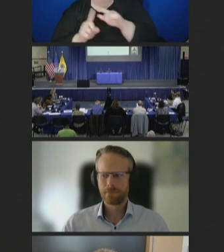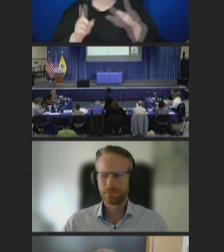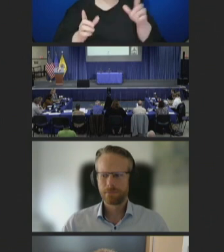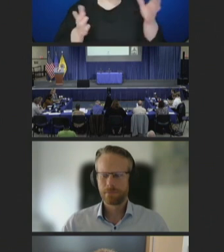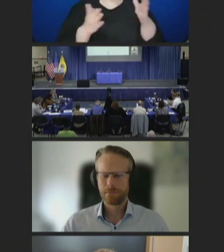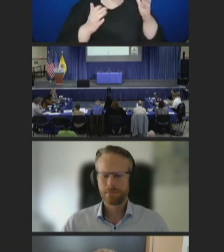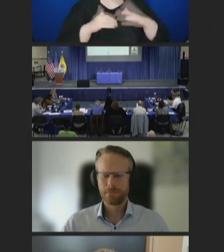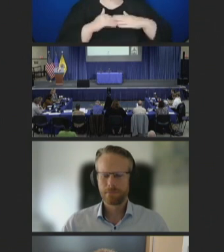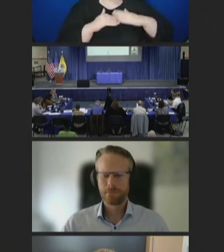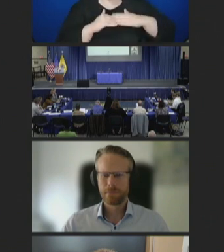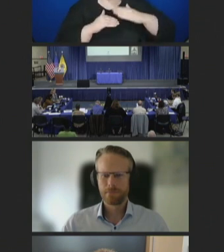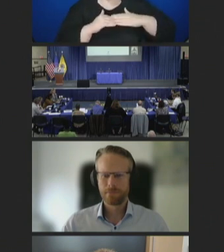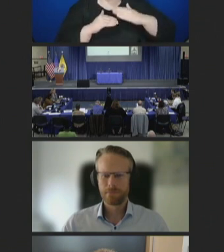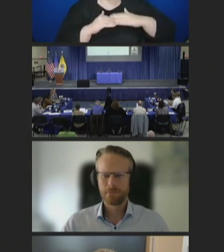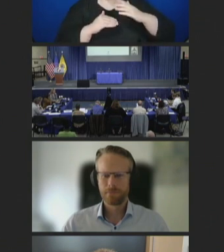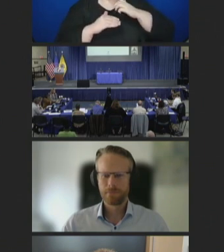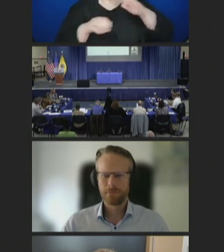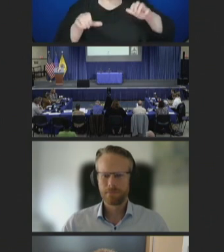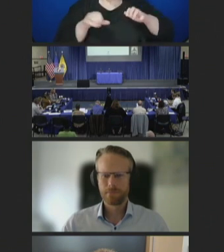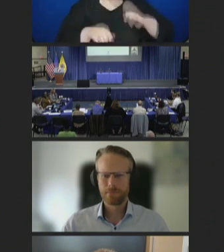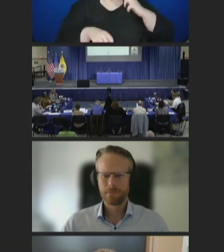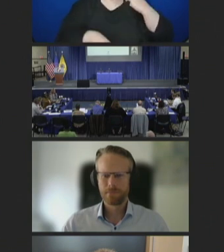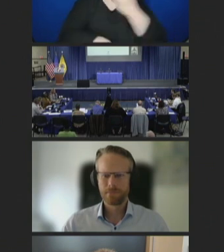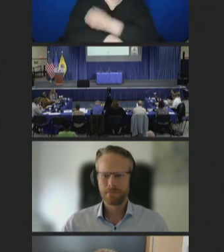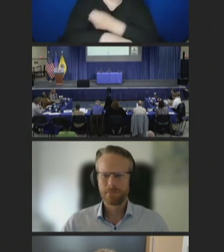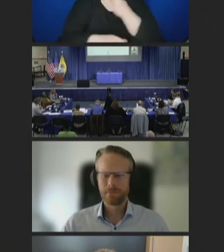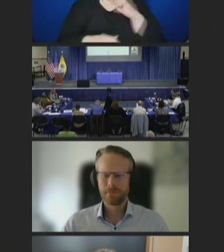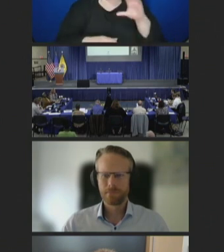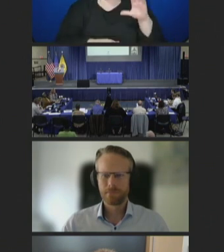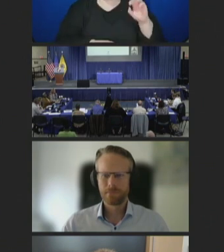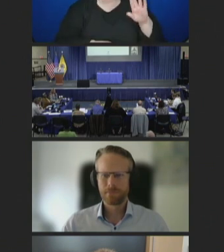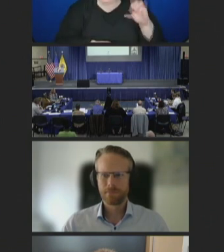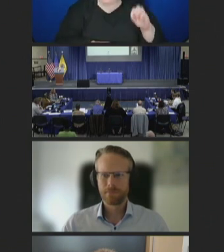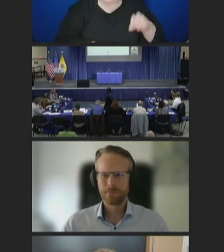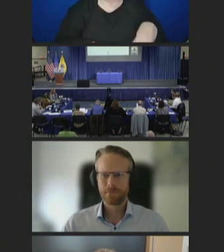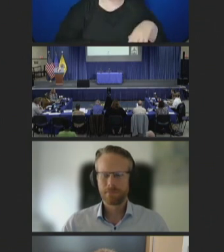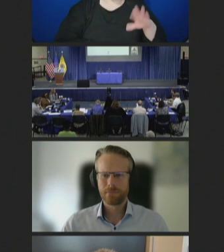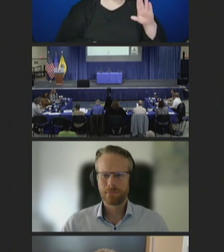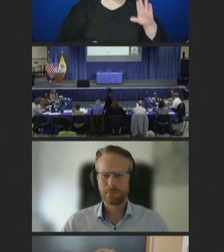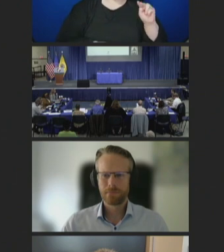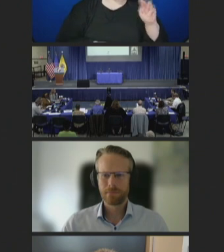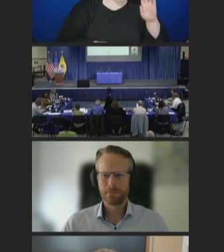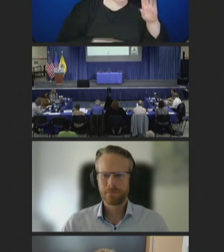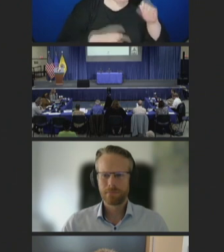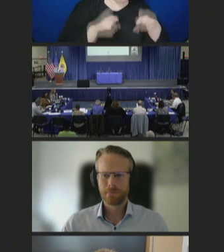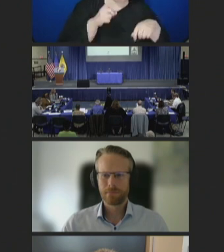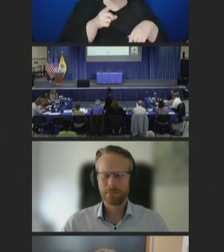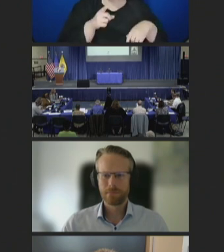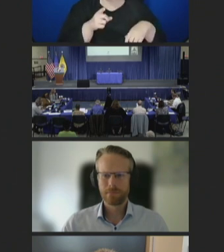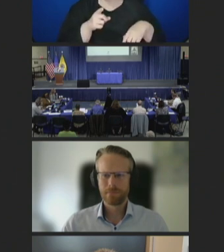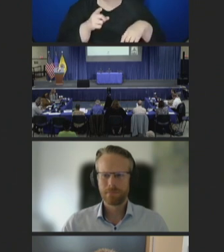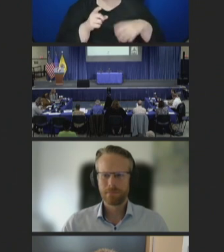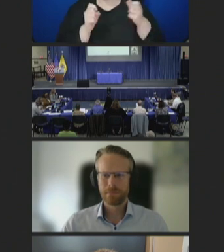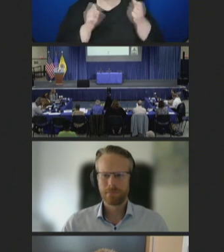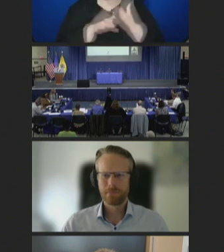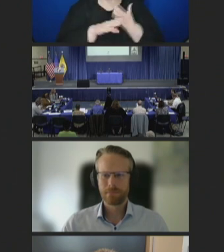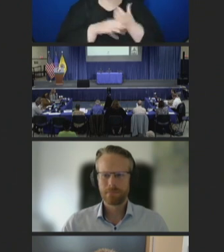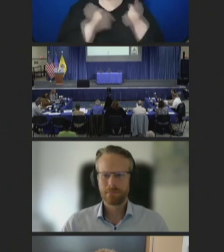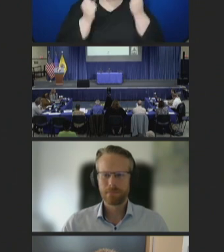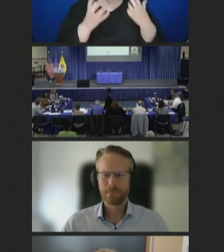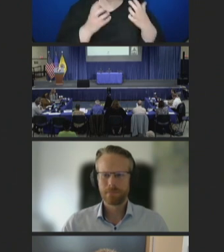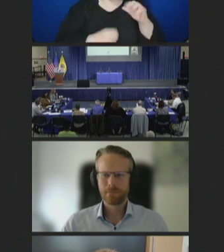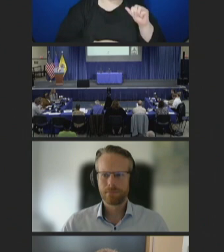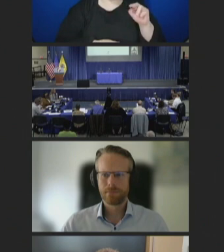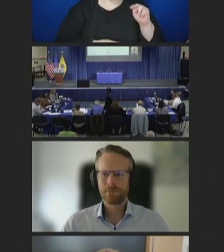critical for active immunization for these combination BNAbs that Facundo was talking about, using multiple